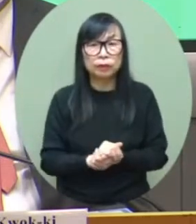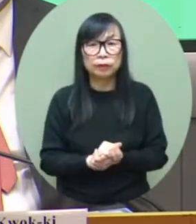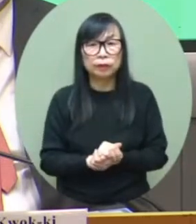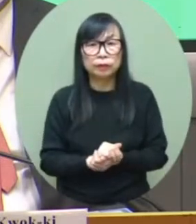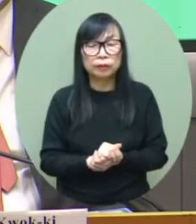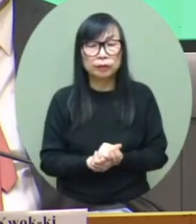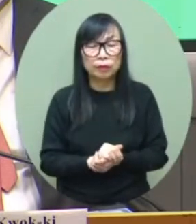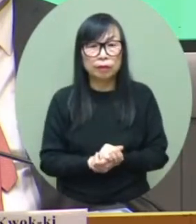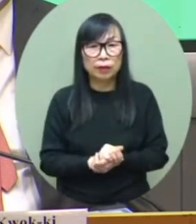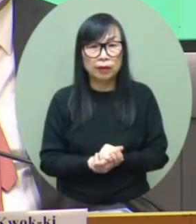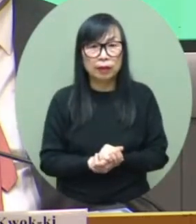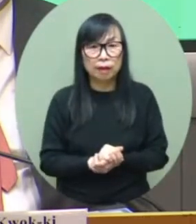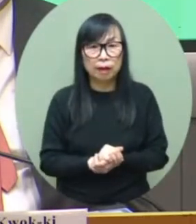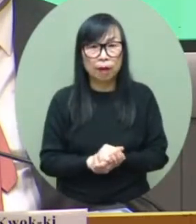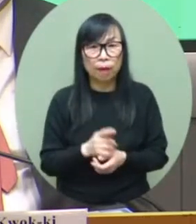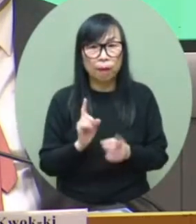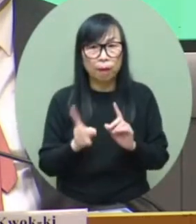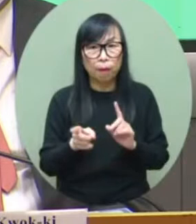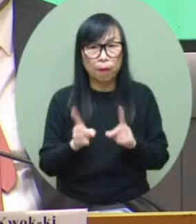Kong.